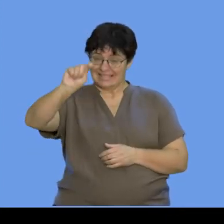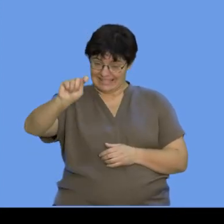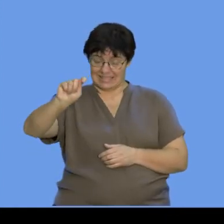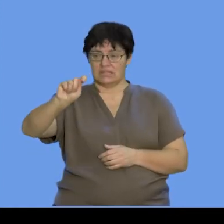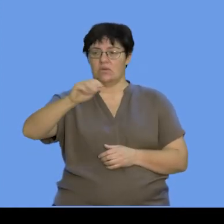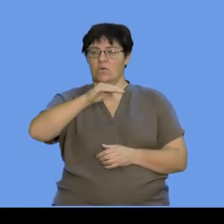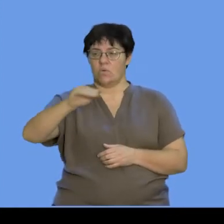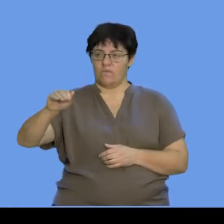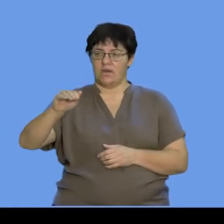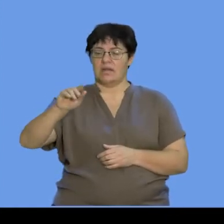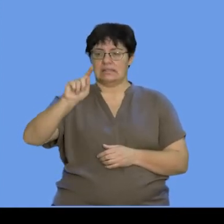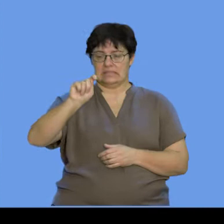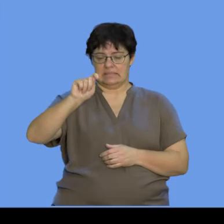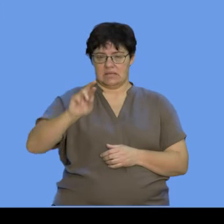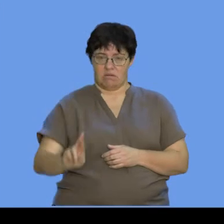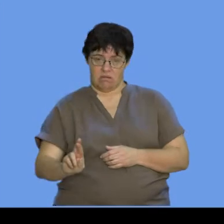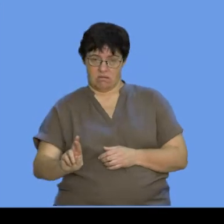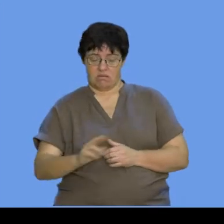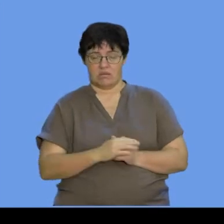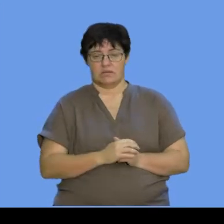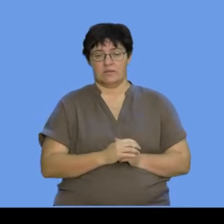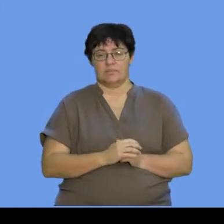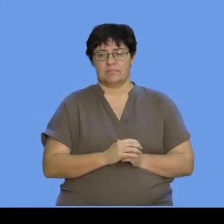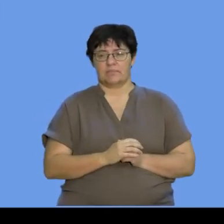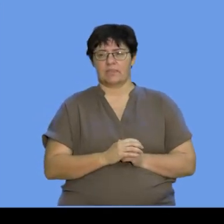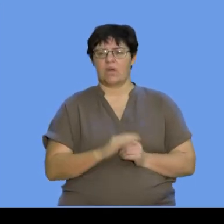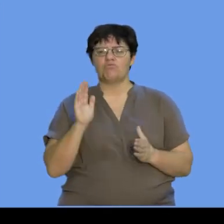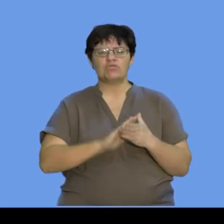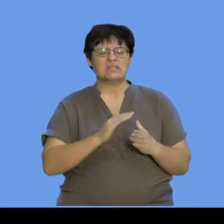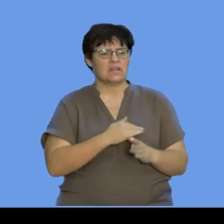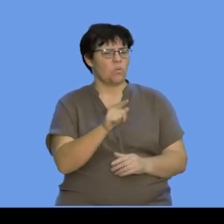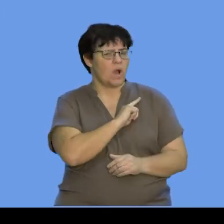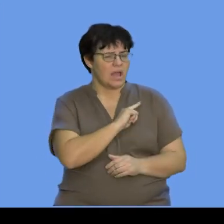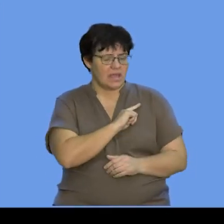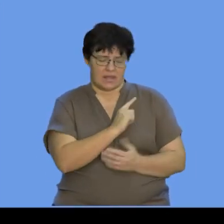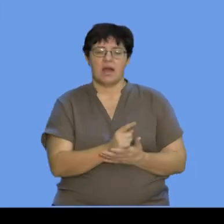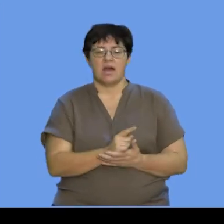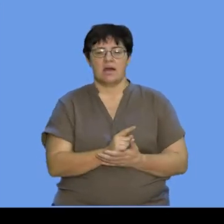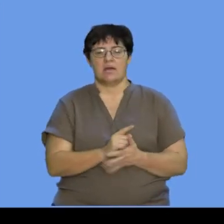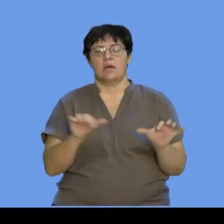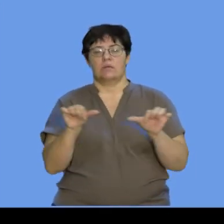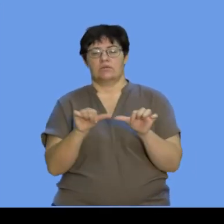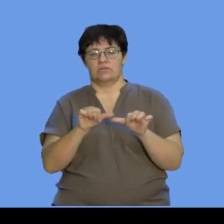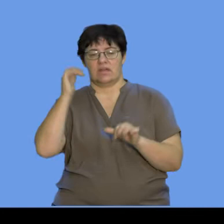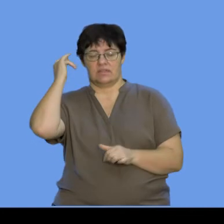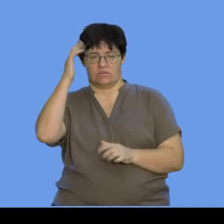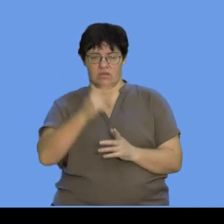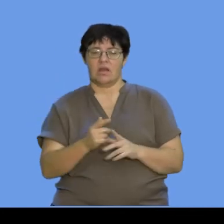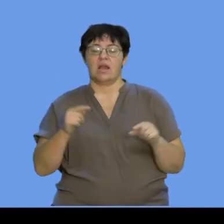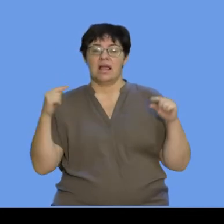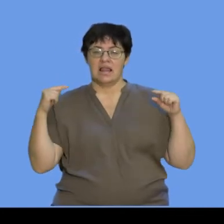PT over TR. And what is my reason for this? It's because line